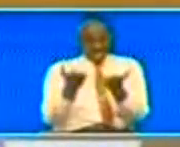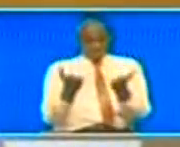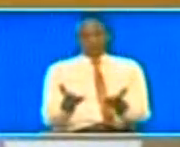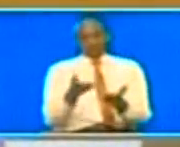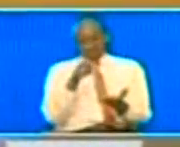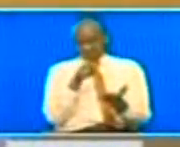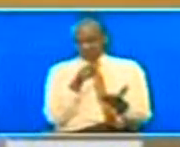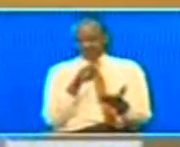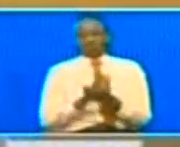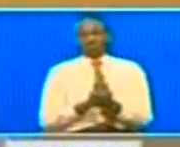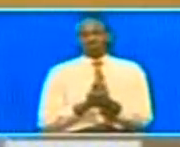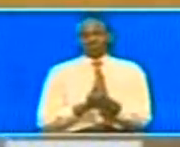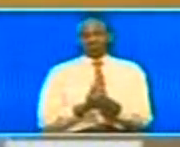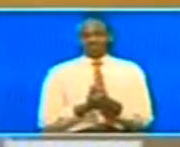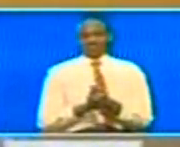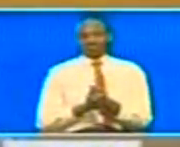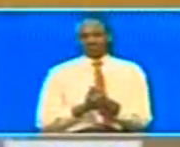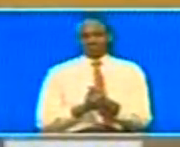Okay?